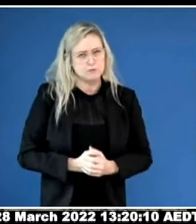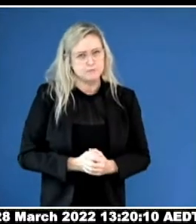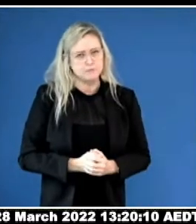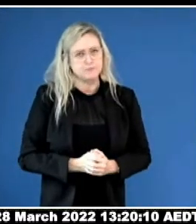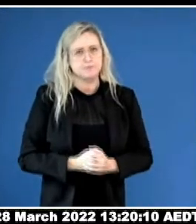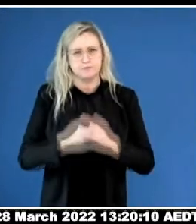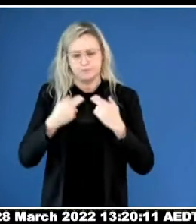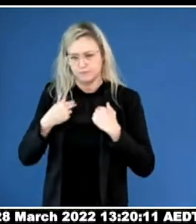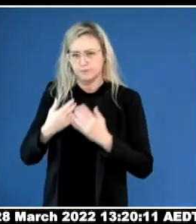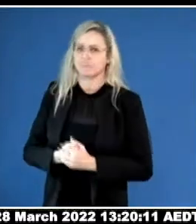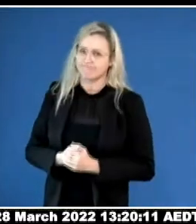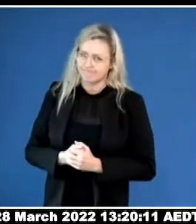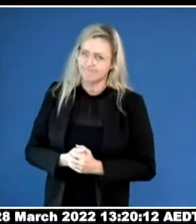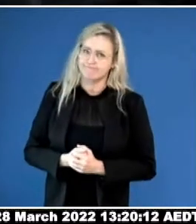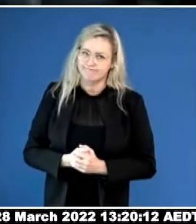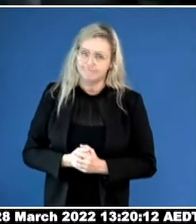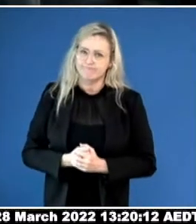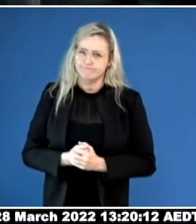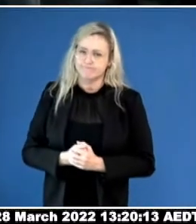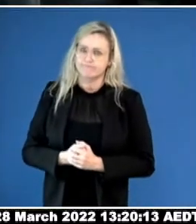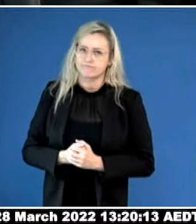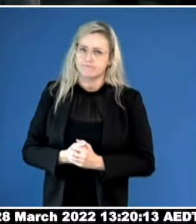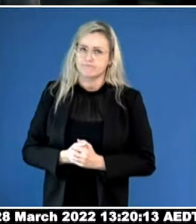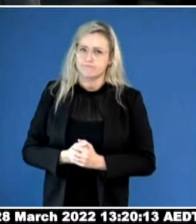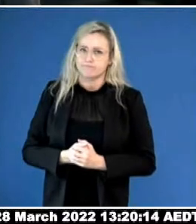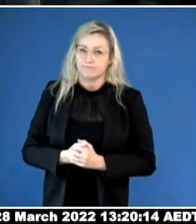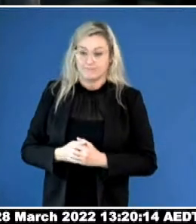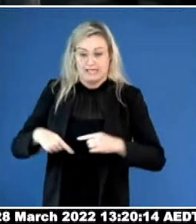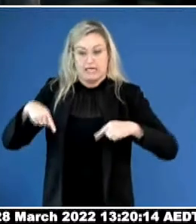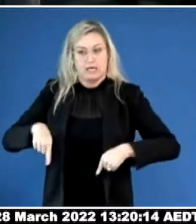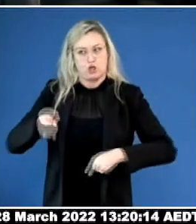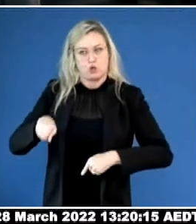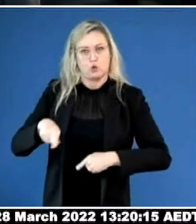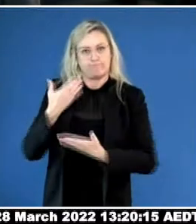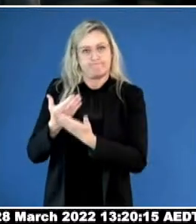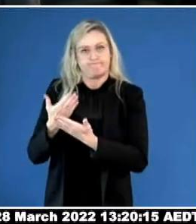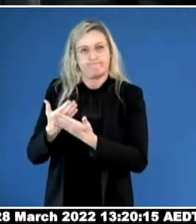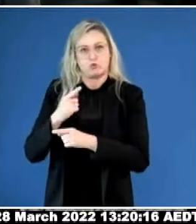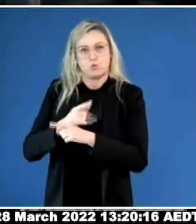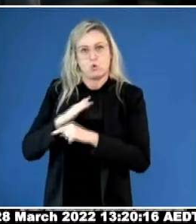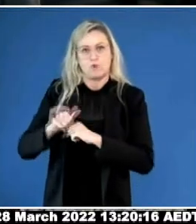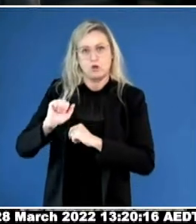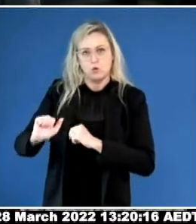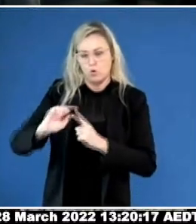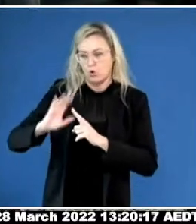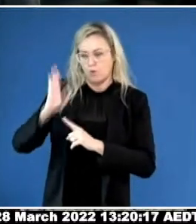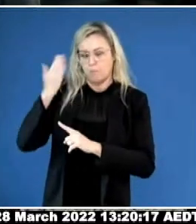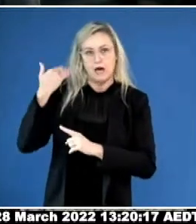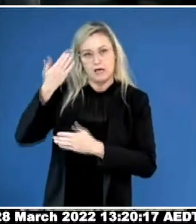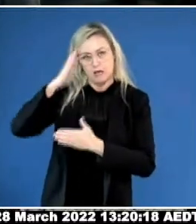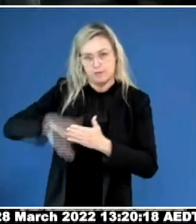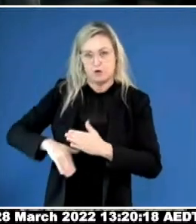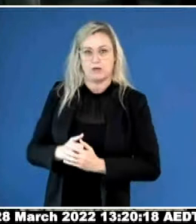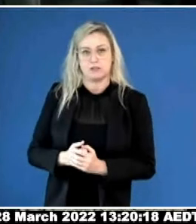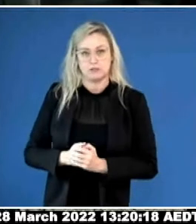Today's really been about bearing witness to your experiences. It's not asking you to have to be the